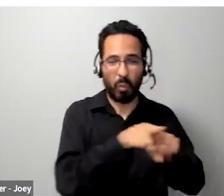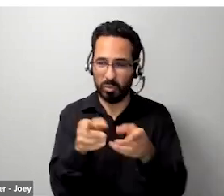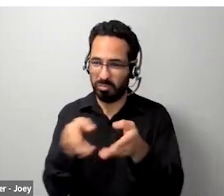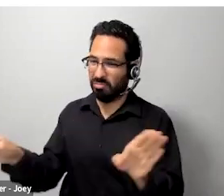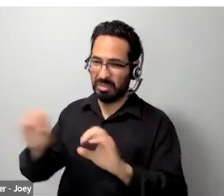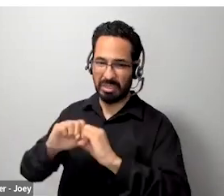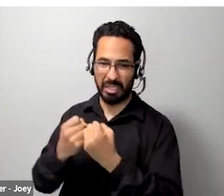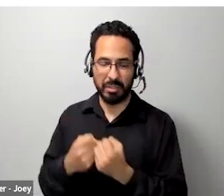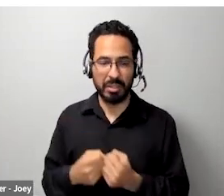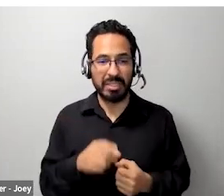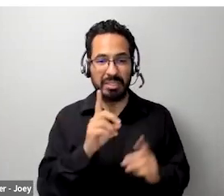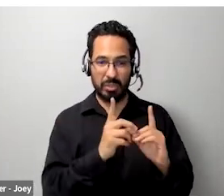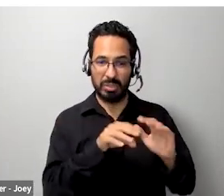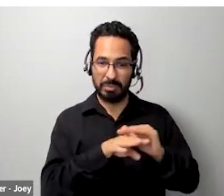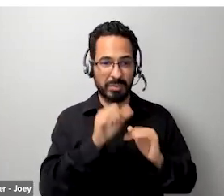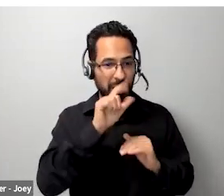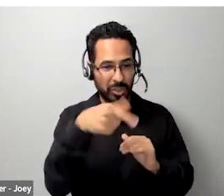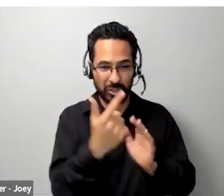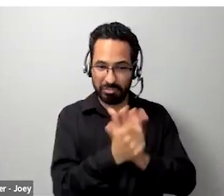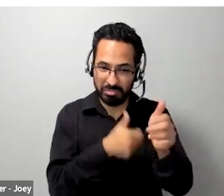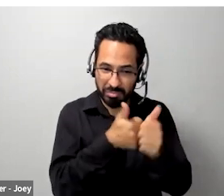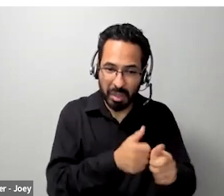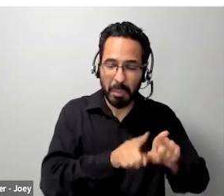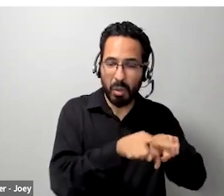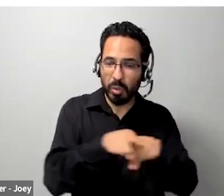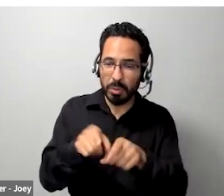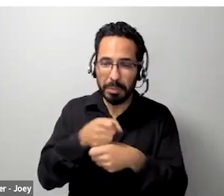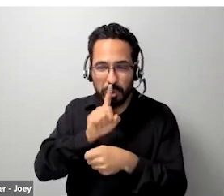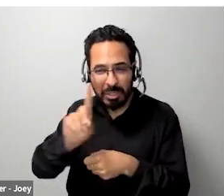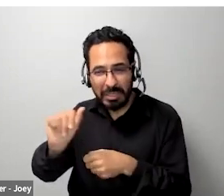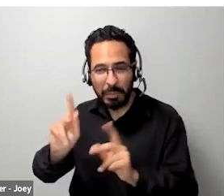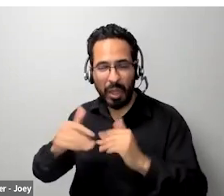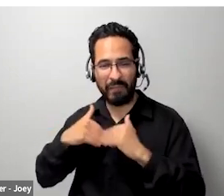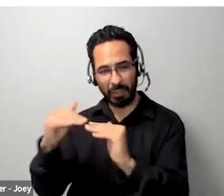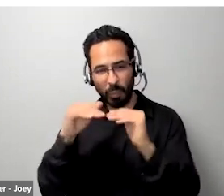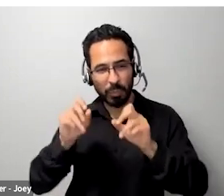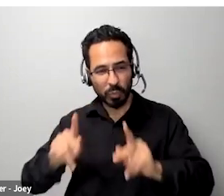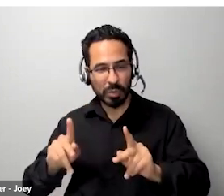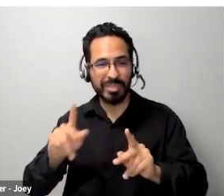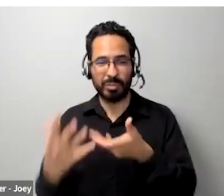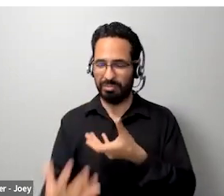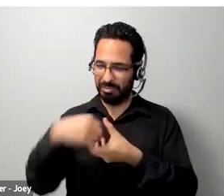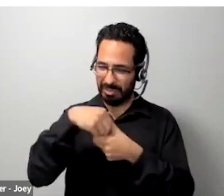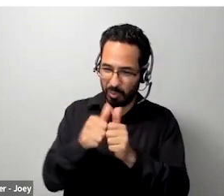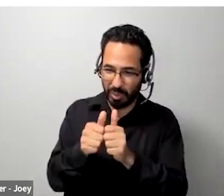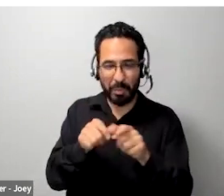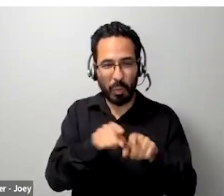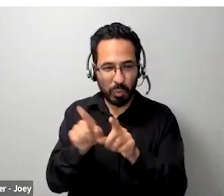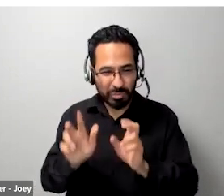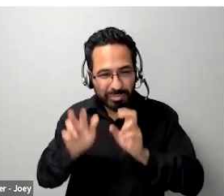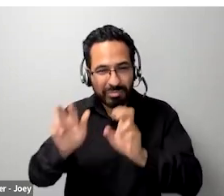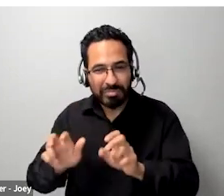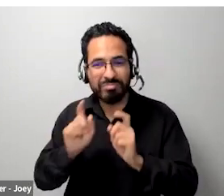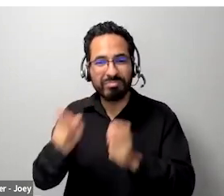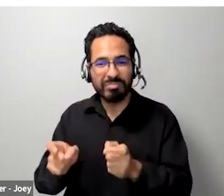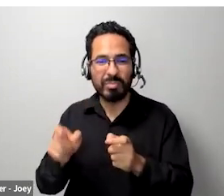accessibility is not just about compliance. It is about ensuring that disabled people have equitable opportunities to engage with and contribute to all